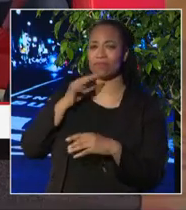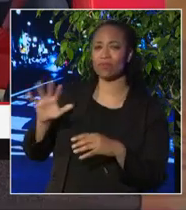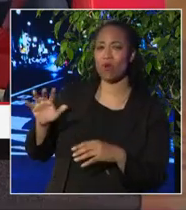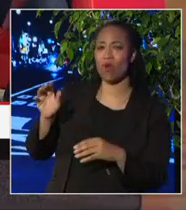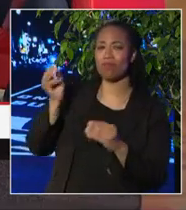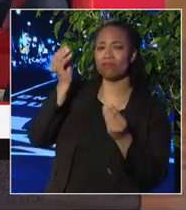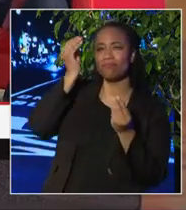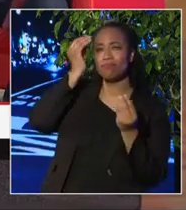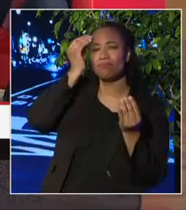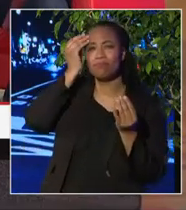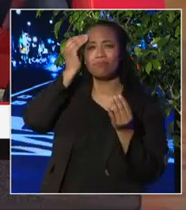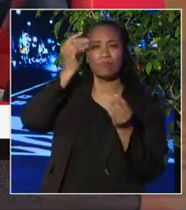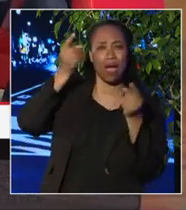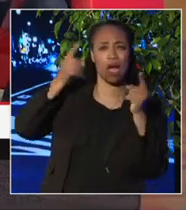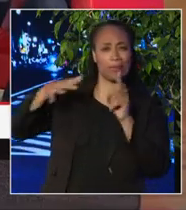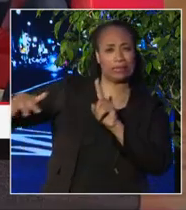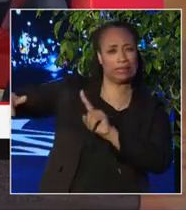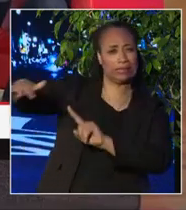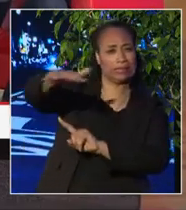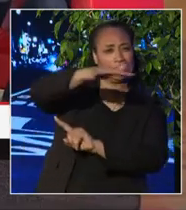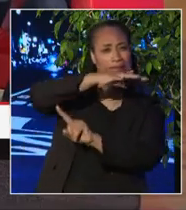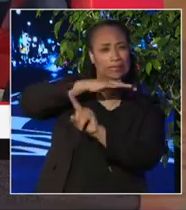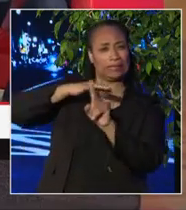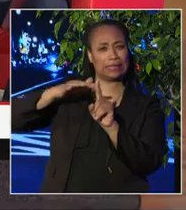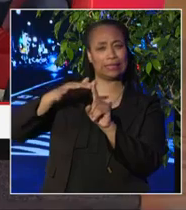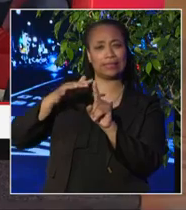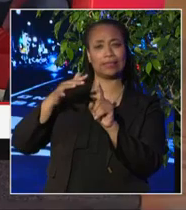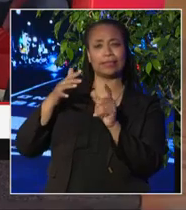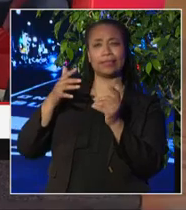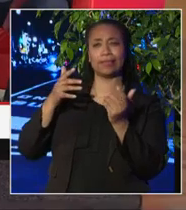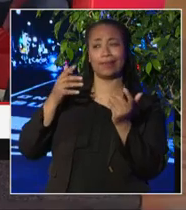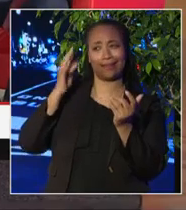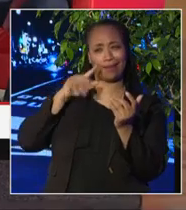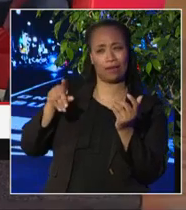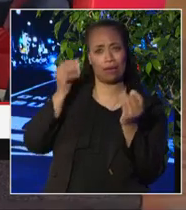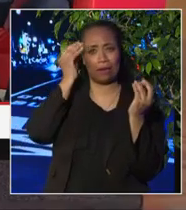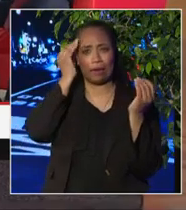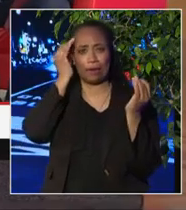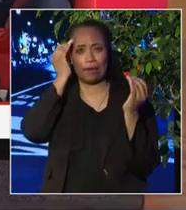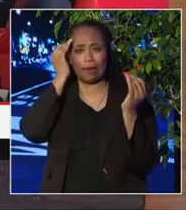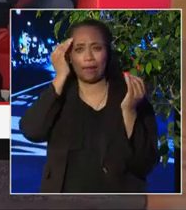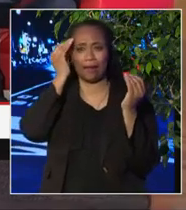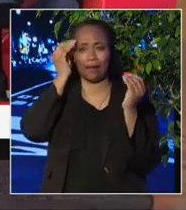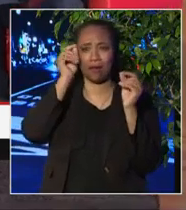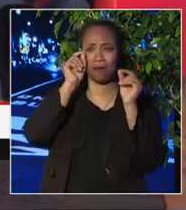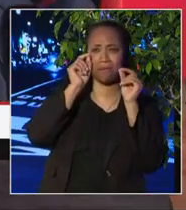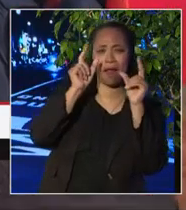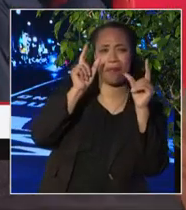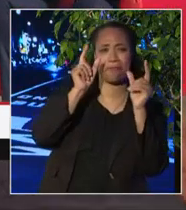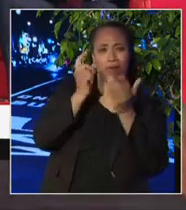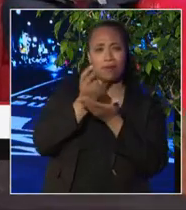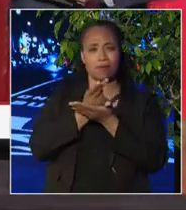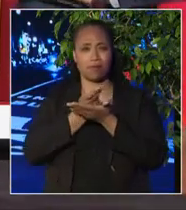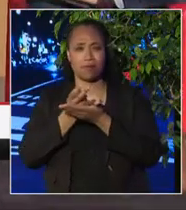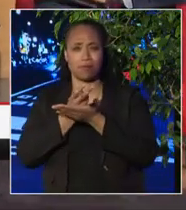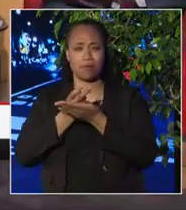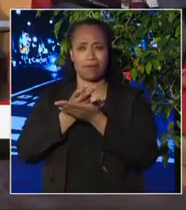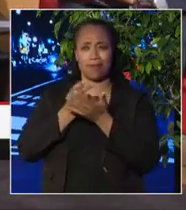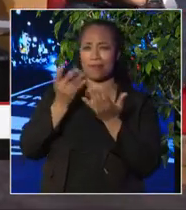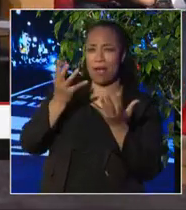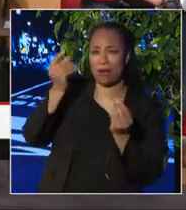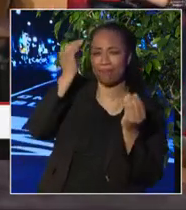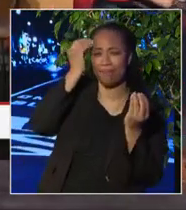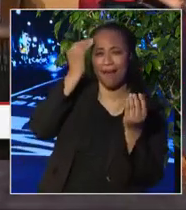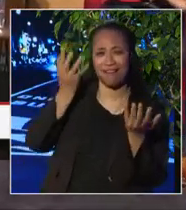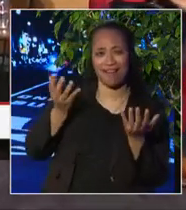downtown and what's keeping you up at night? Oh, wow. Well, welcome and good morning, everybody. I don't even know if I could tell you